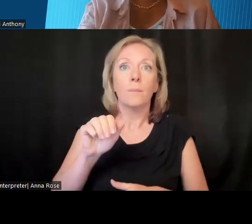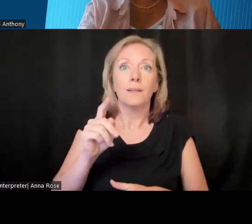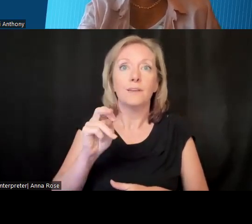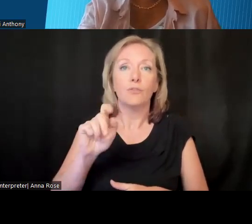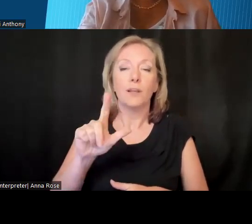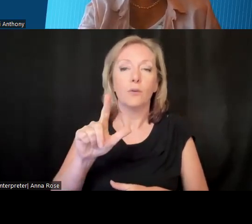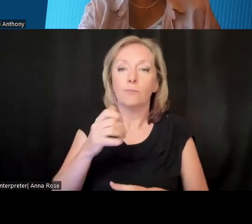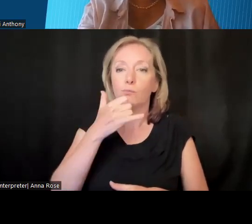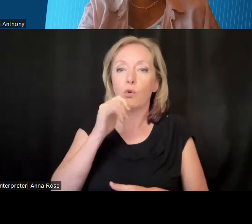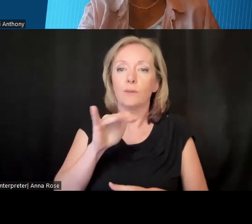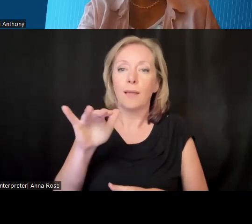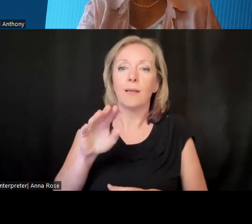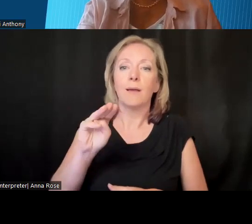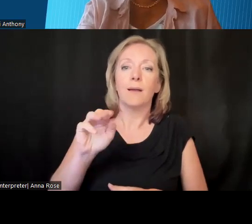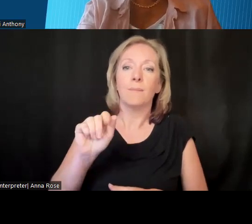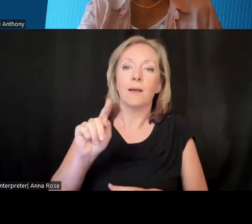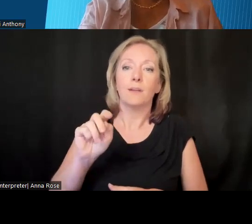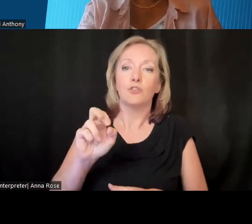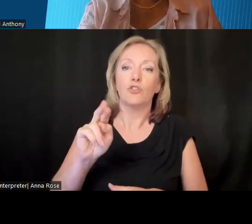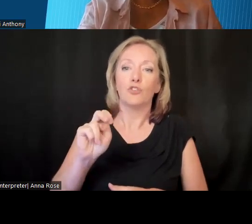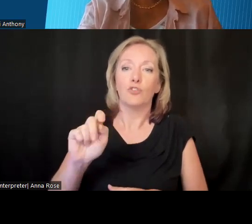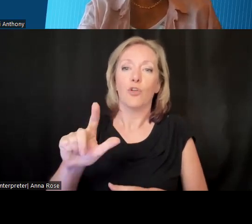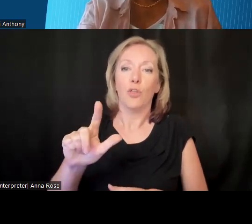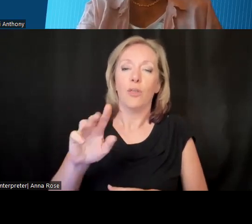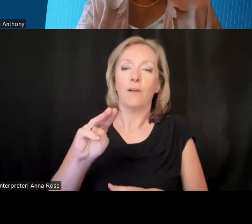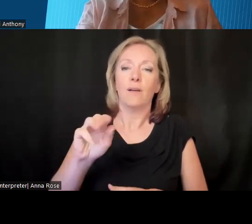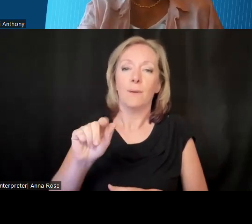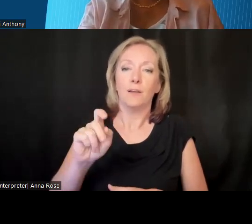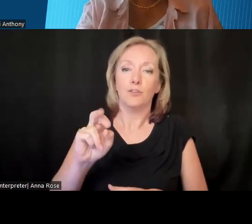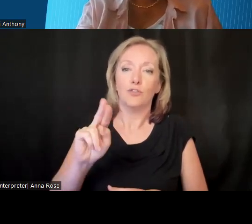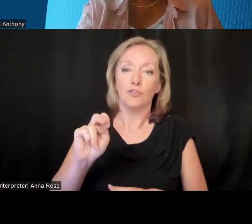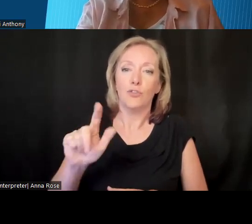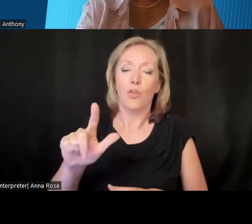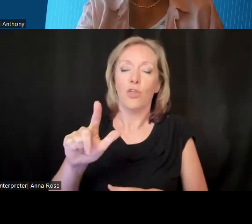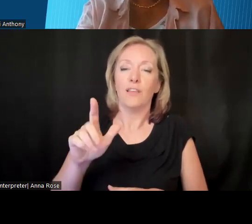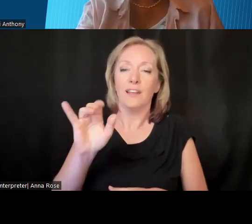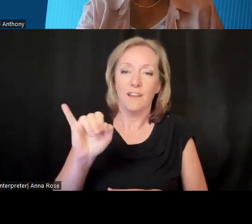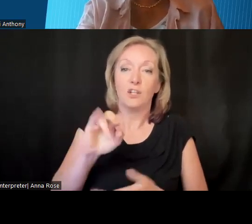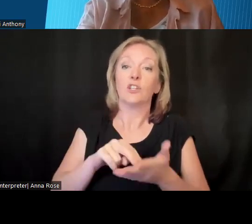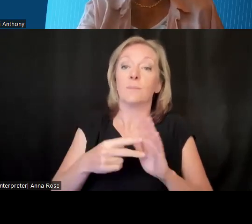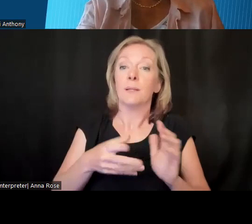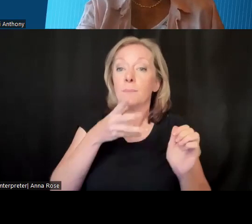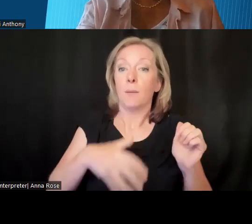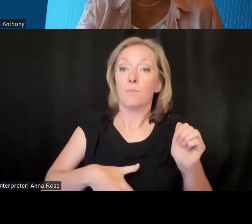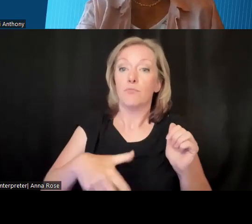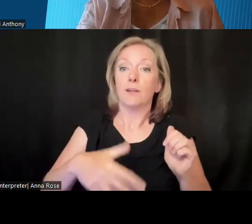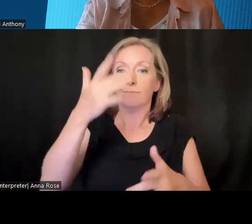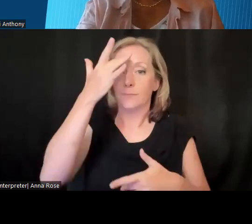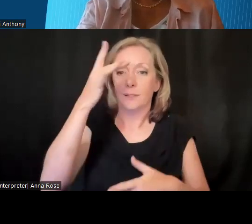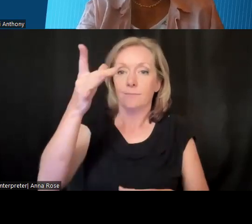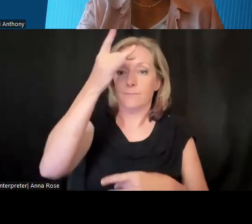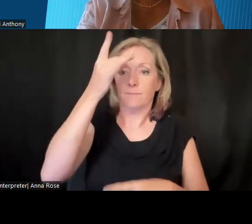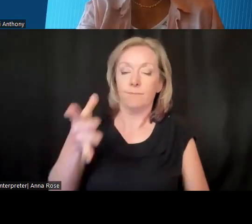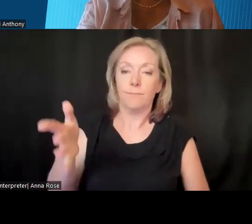should be maternal. Sorry about that. So a maternal infection. So what that means is while the mother is pregnant with the baby,